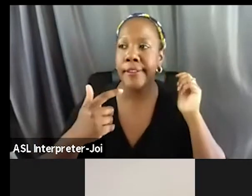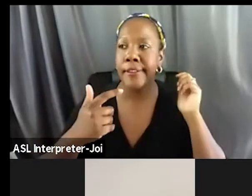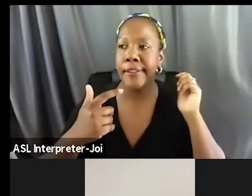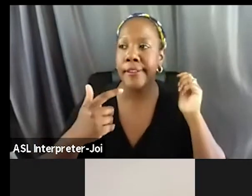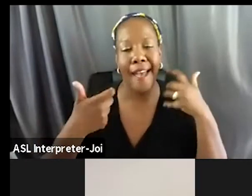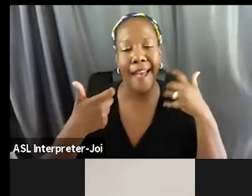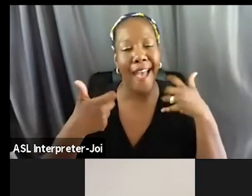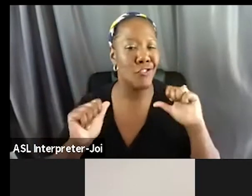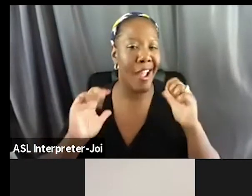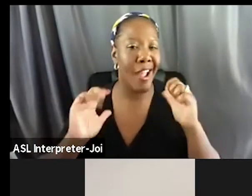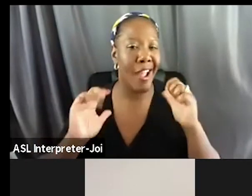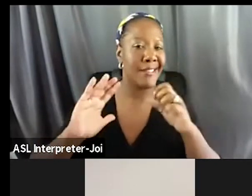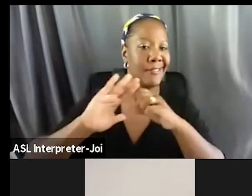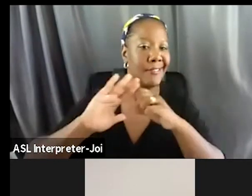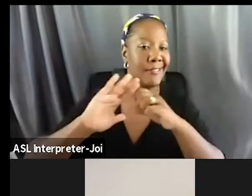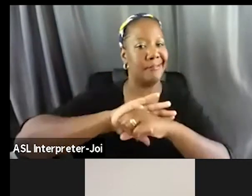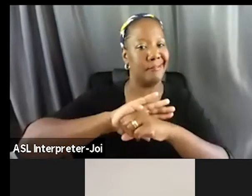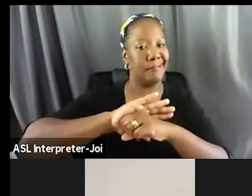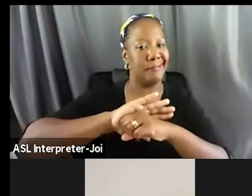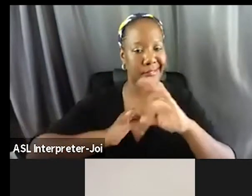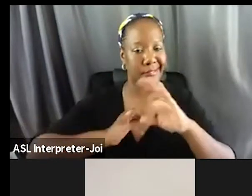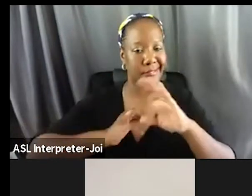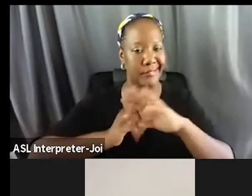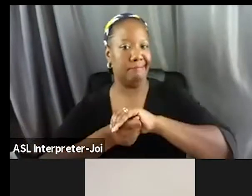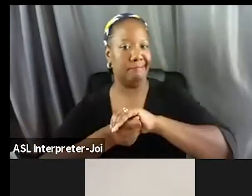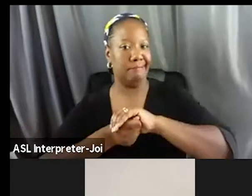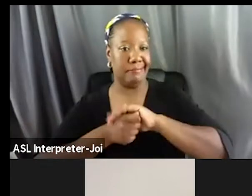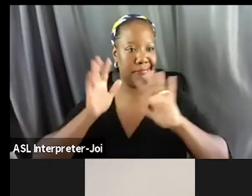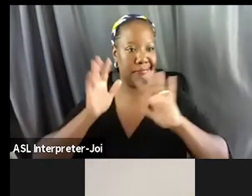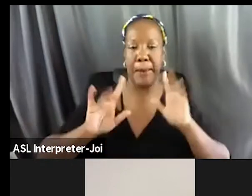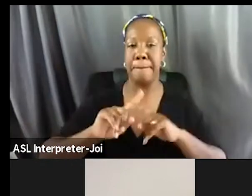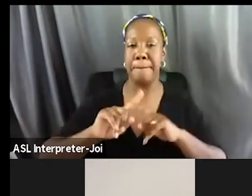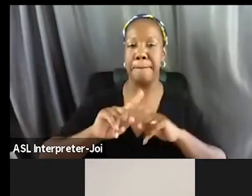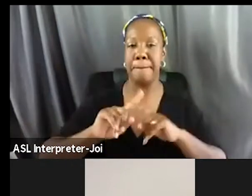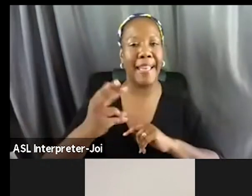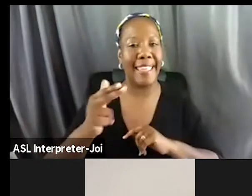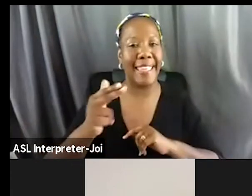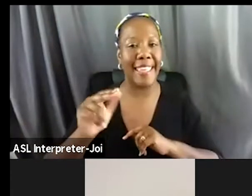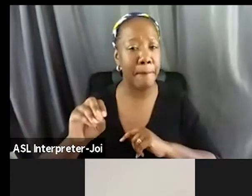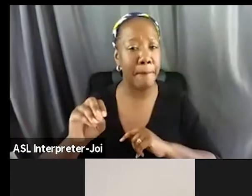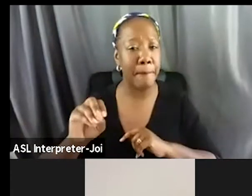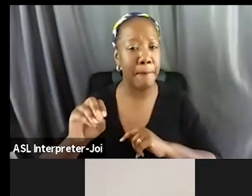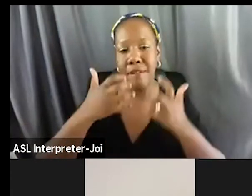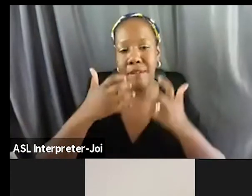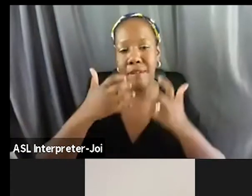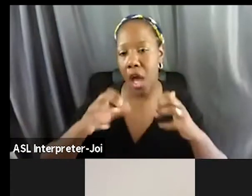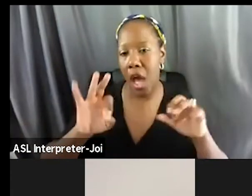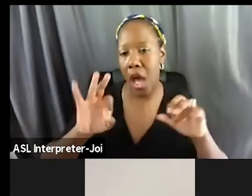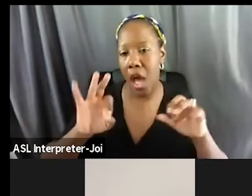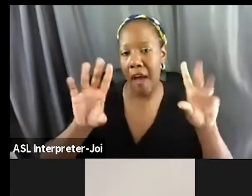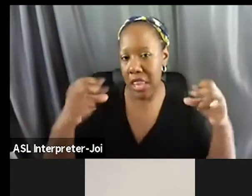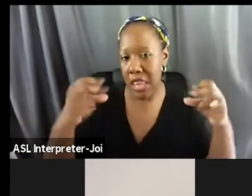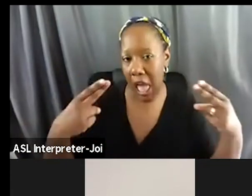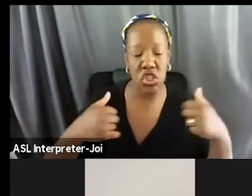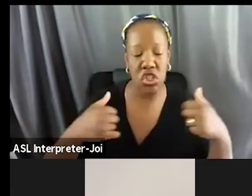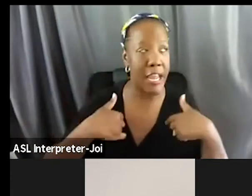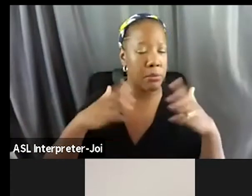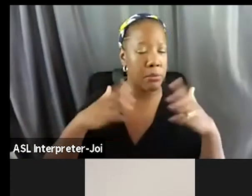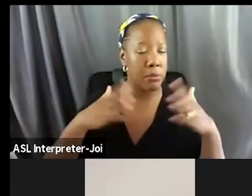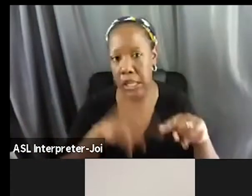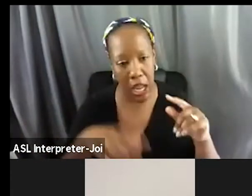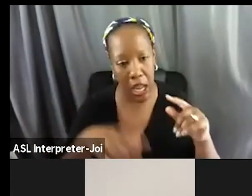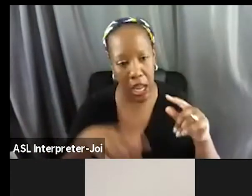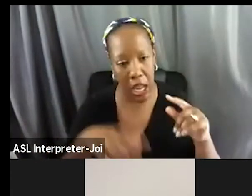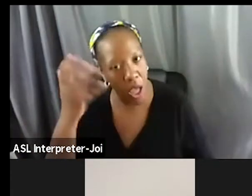it. But when you're doing chemo, you have so many hot flashes. I was just like, I can't, like, I'm just going to suffocate at